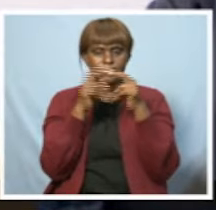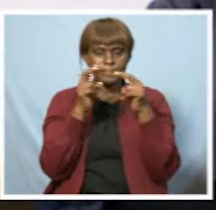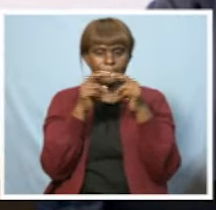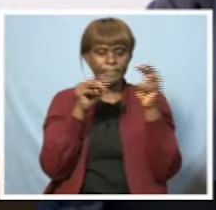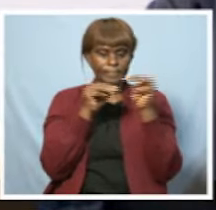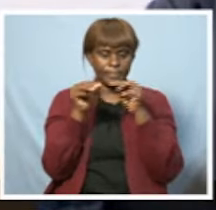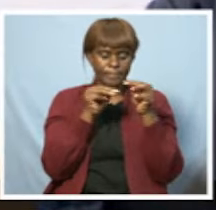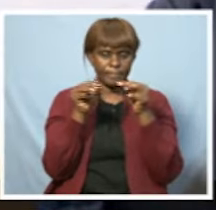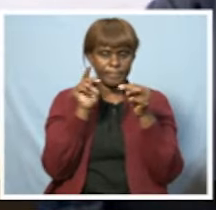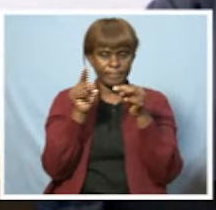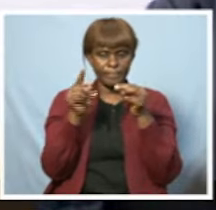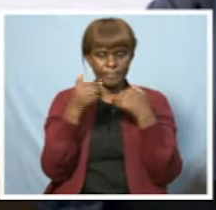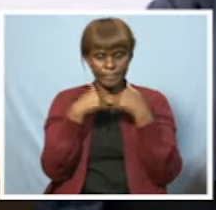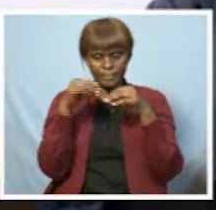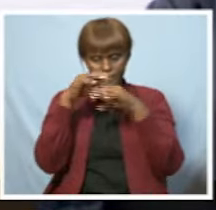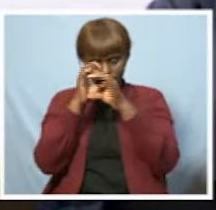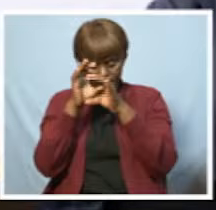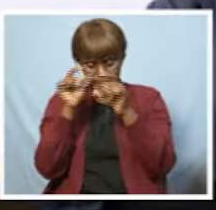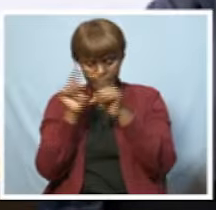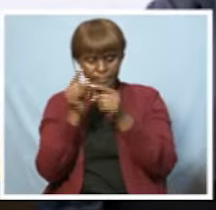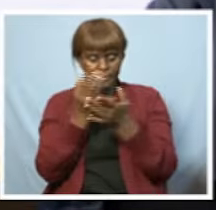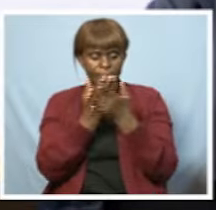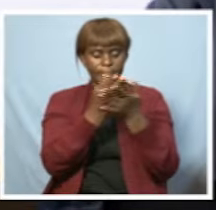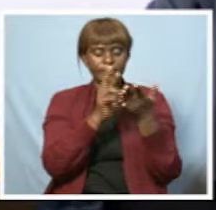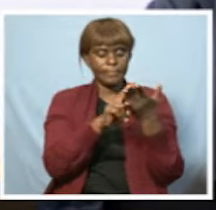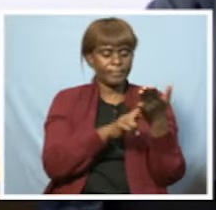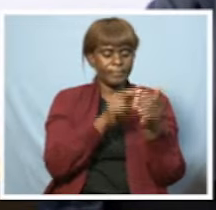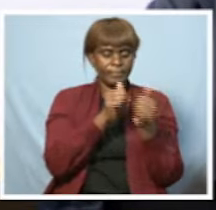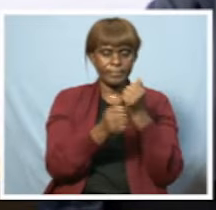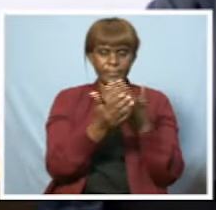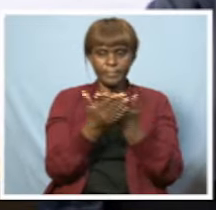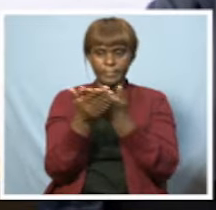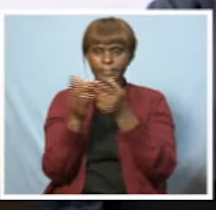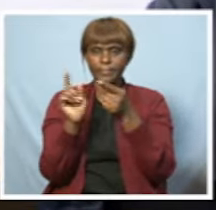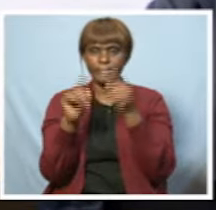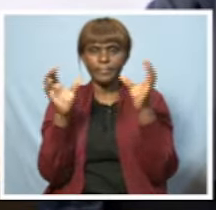management, when the contractor does the survey, he submits a report which was submitted to the